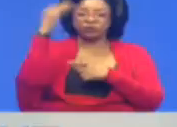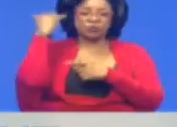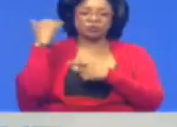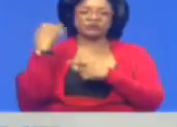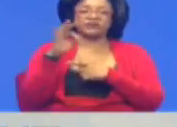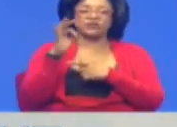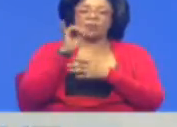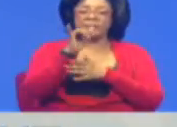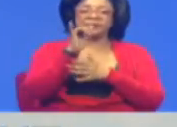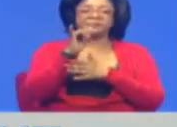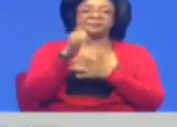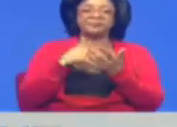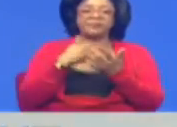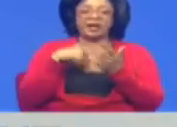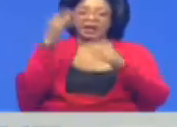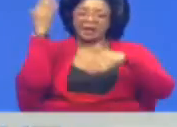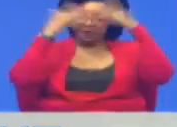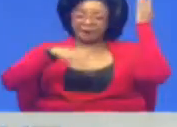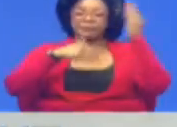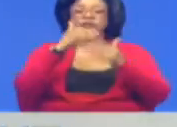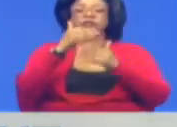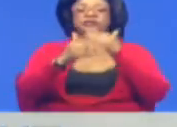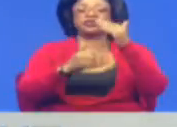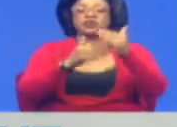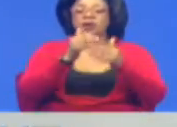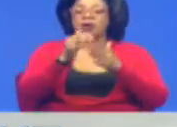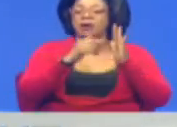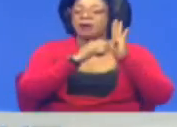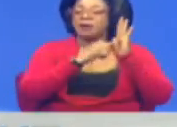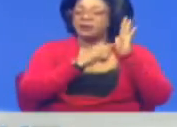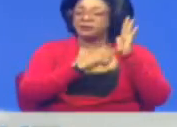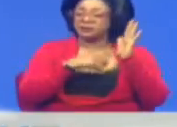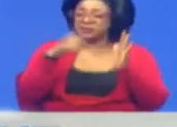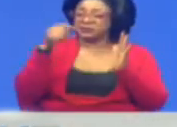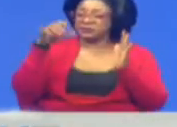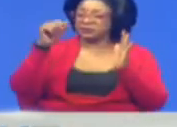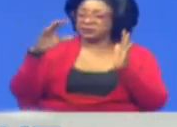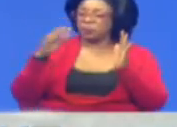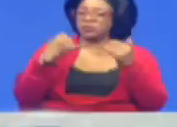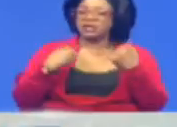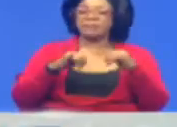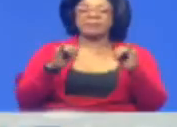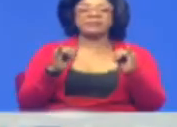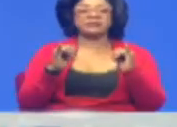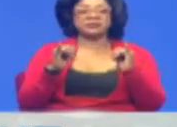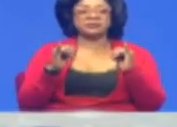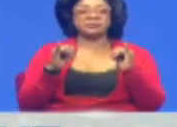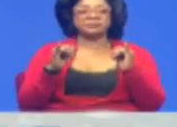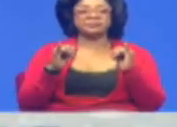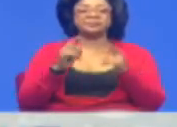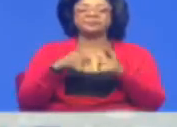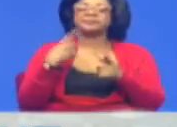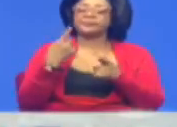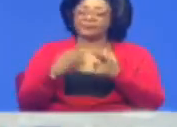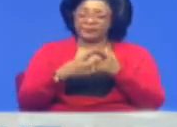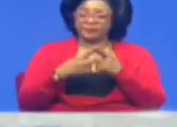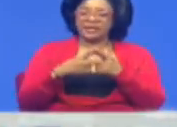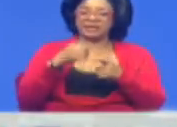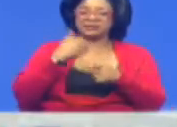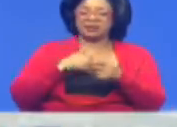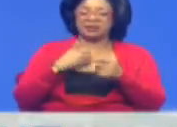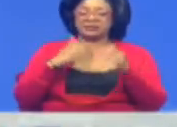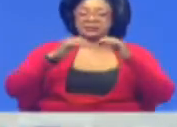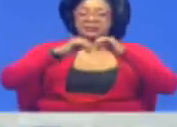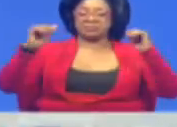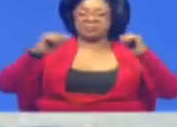set aside career progression guidelines that the TSC was already implementing. TSC then ran a separate payroll for